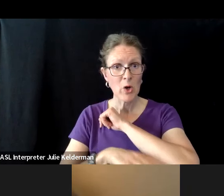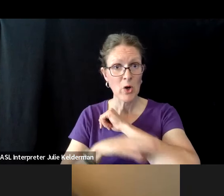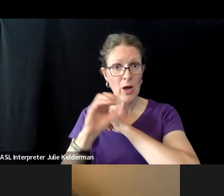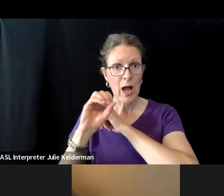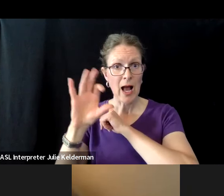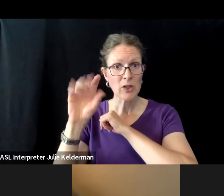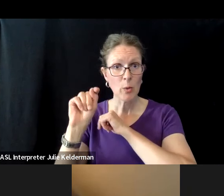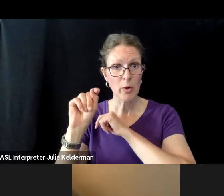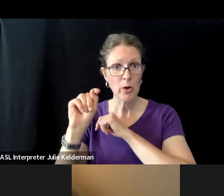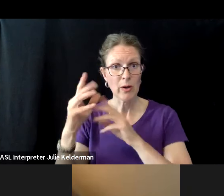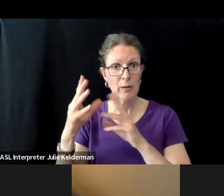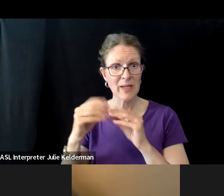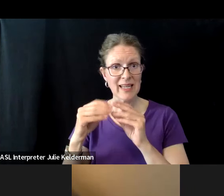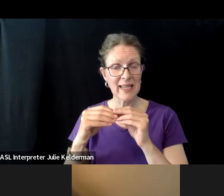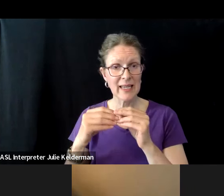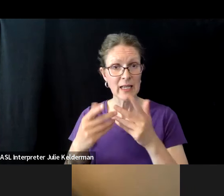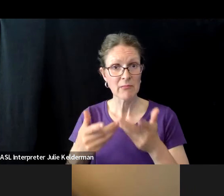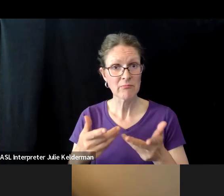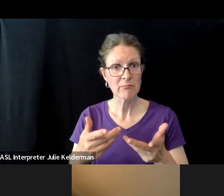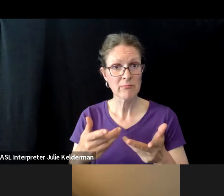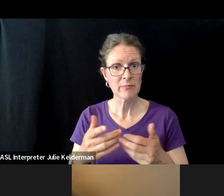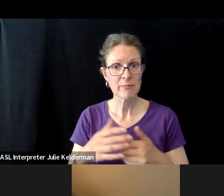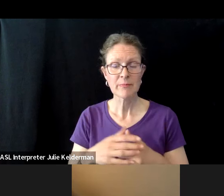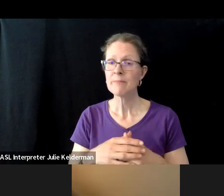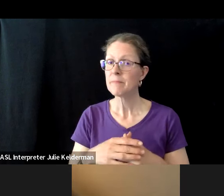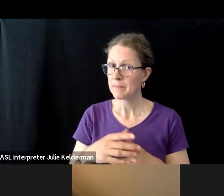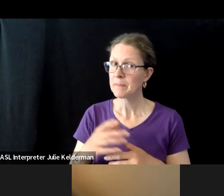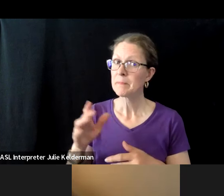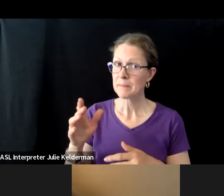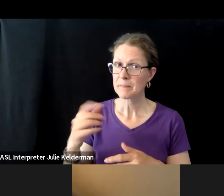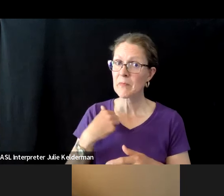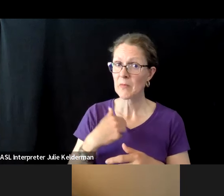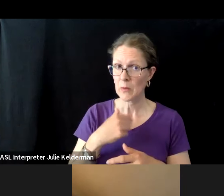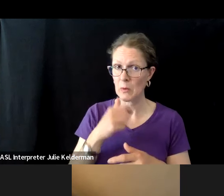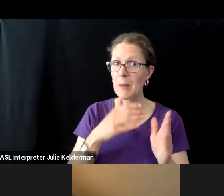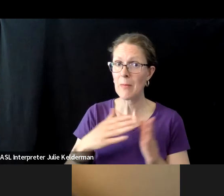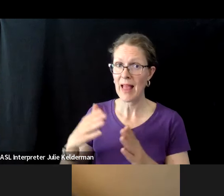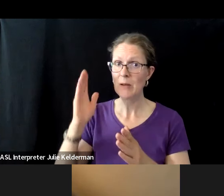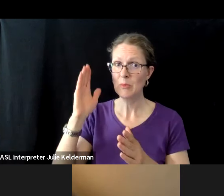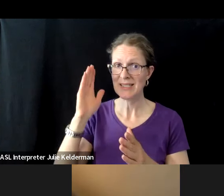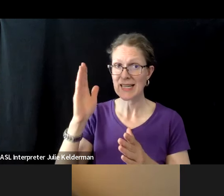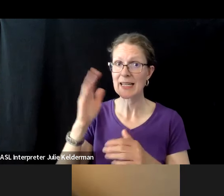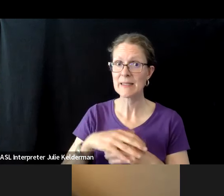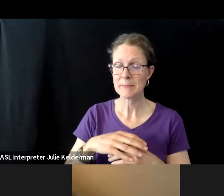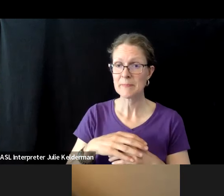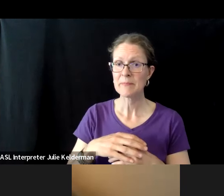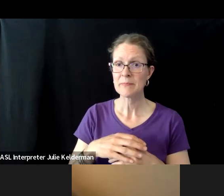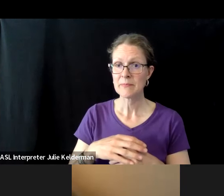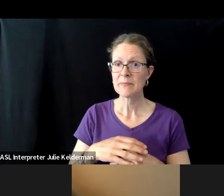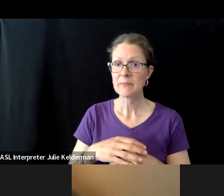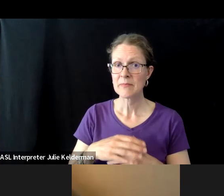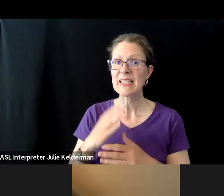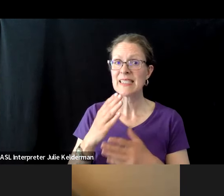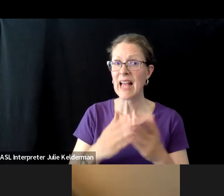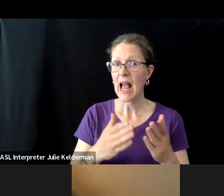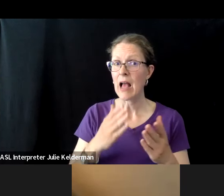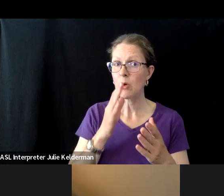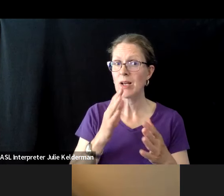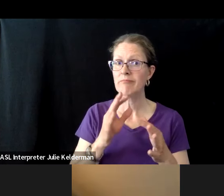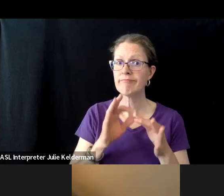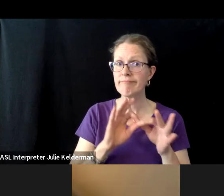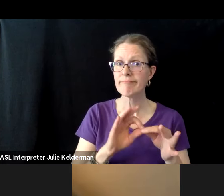Is that when you're next planning to present? That is when we're next planning to present. Some of that will be informed by the set down, which I mentioned Sure. is going to happen